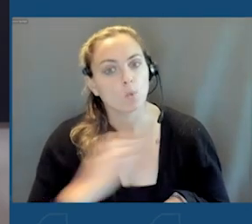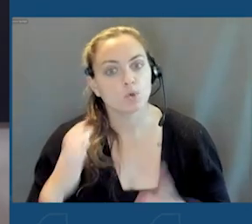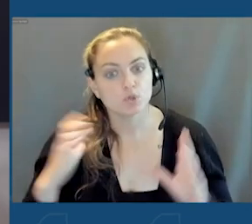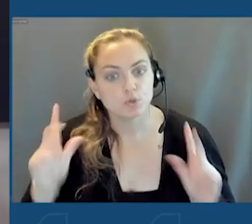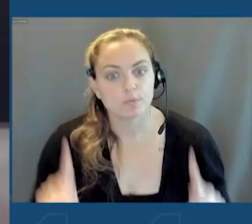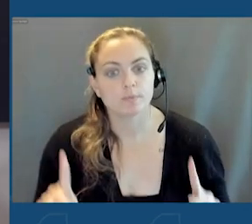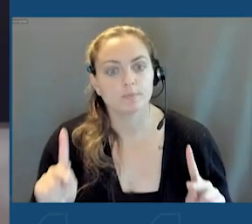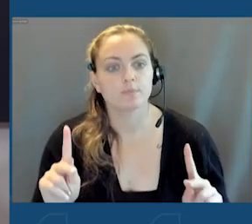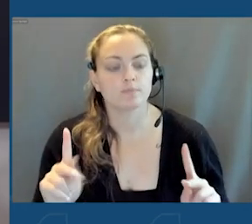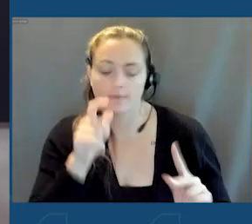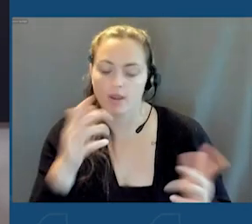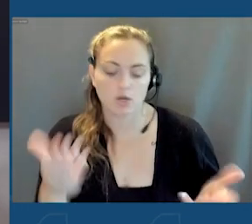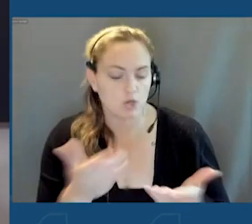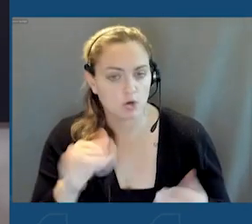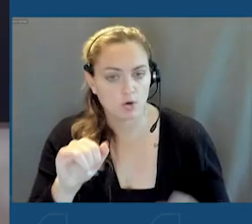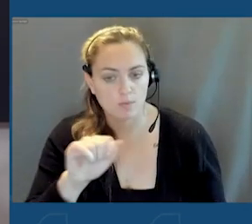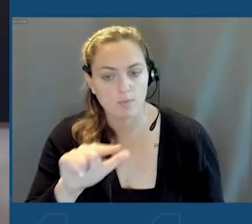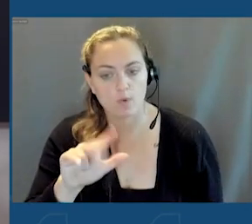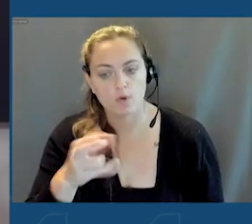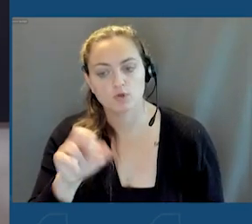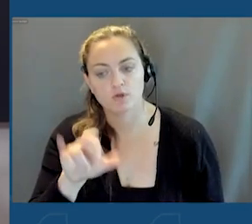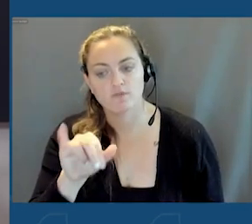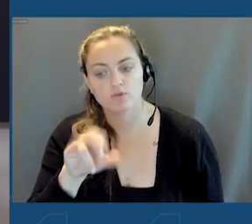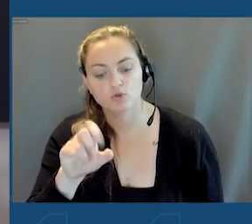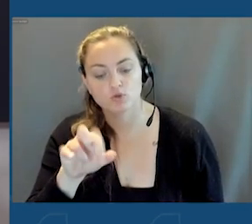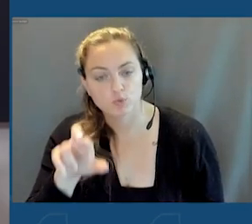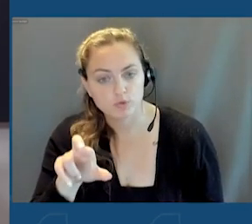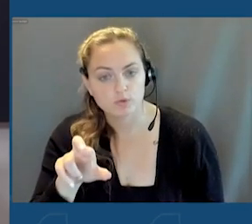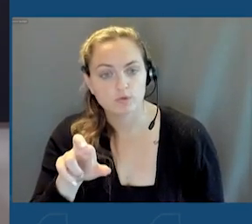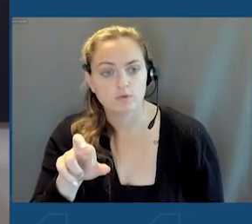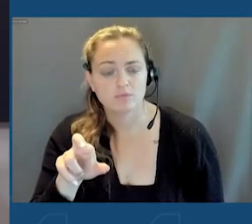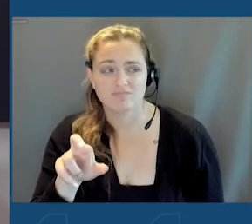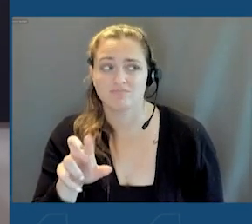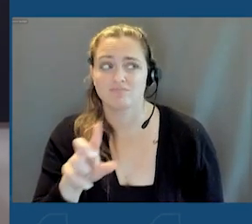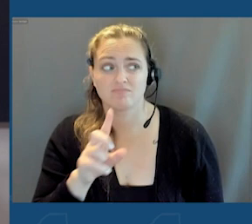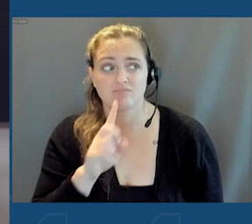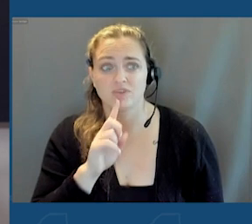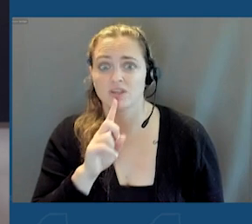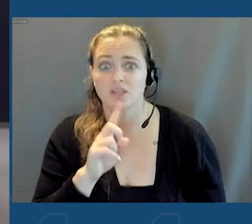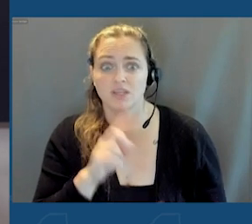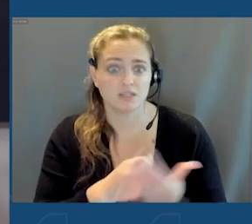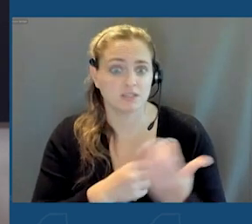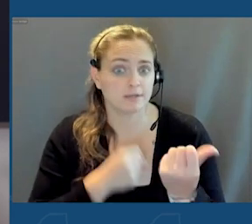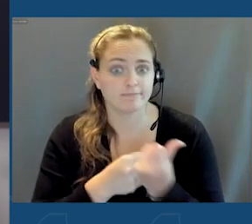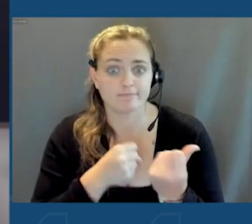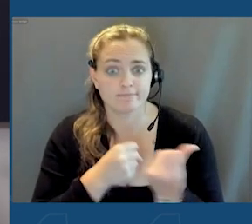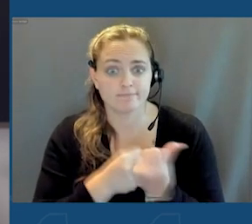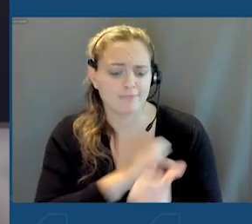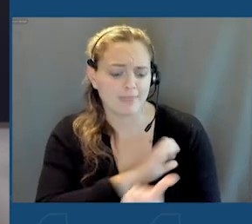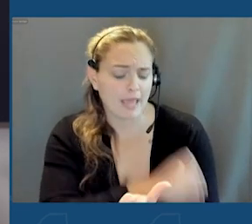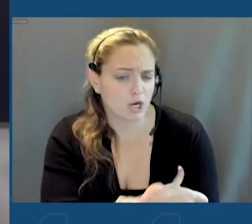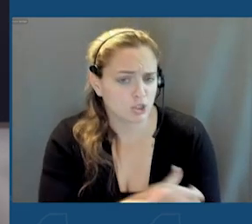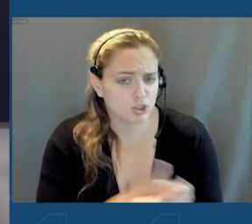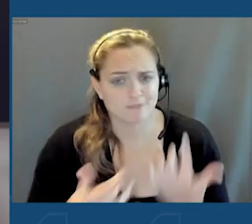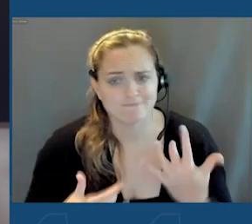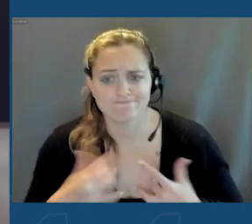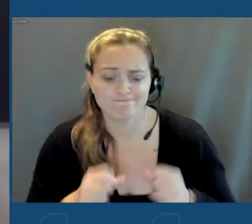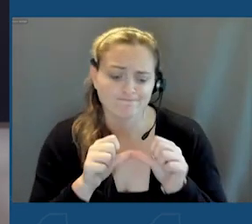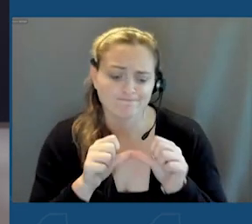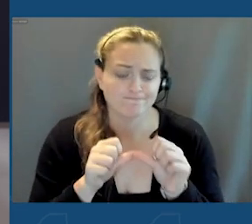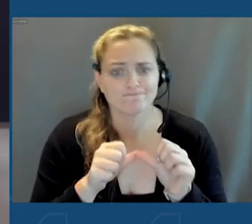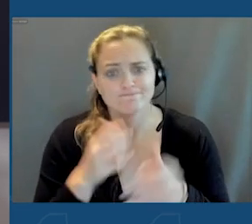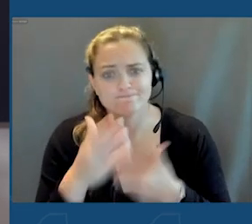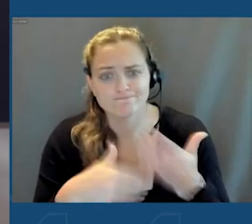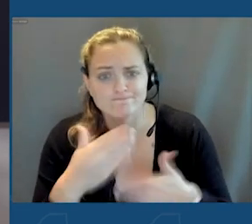is not here, Paul Jeffers Jr., who pretty much is the force behind the energy that kept the stamina of this